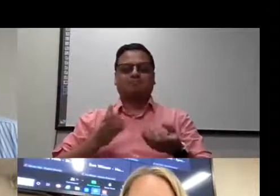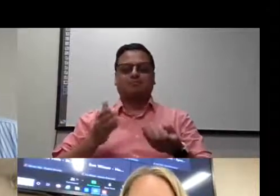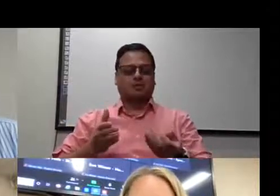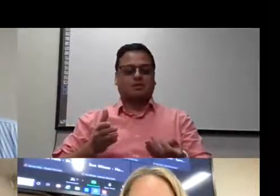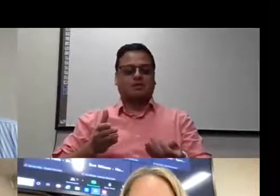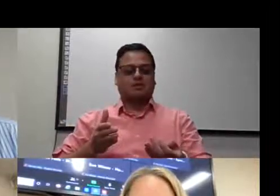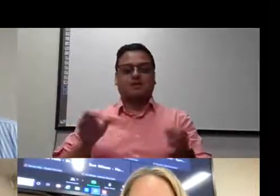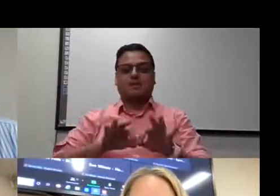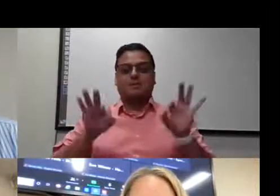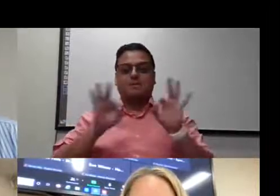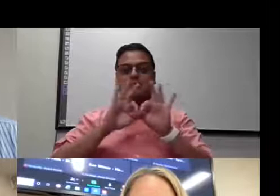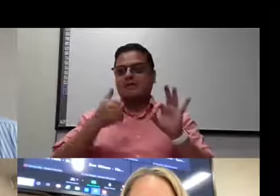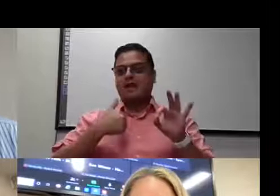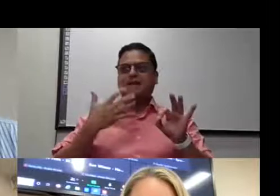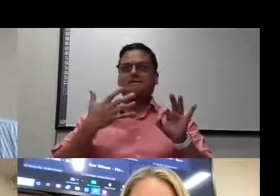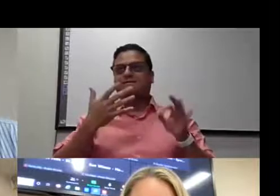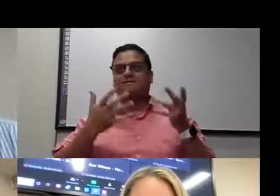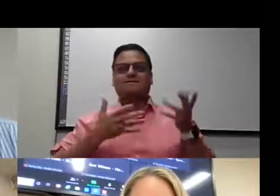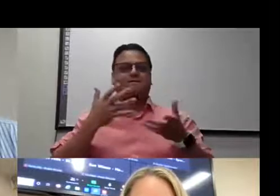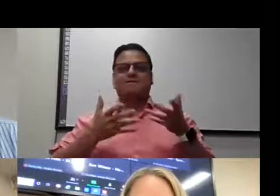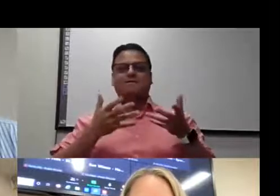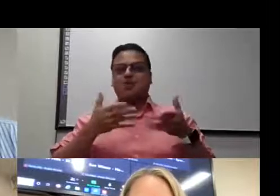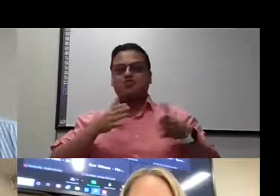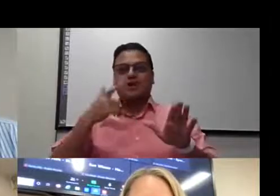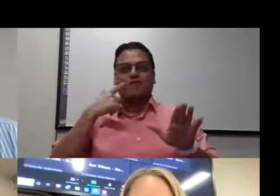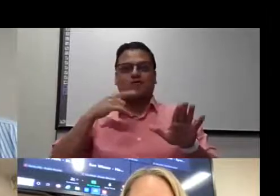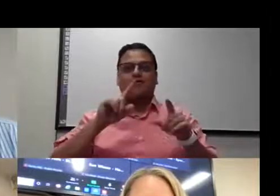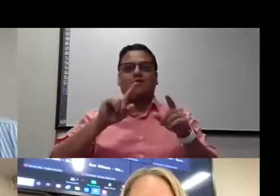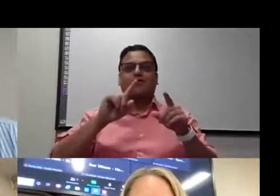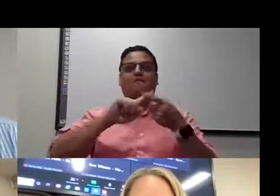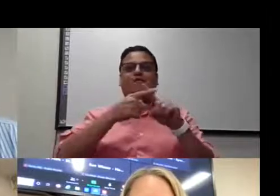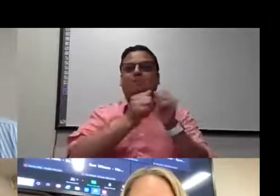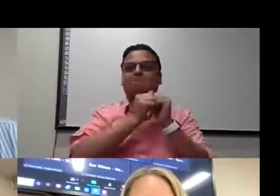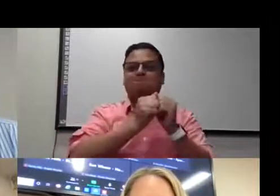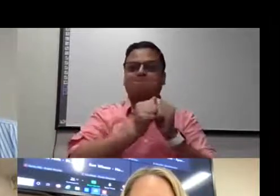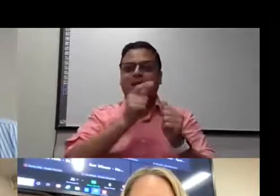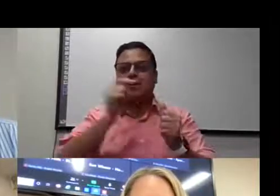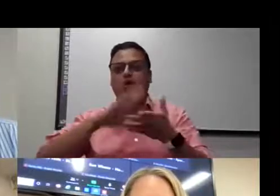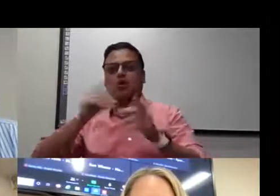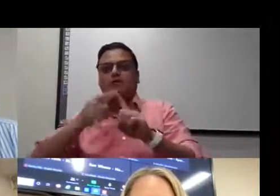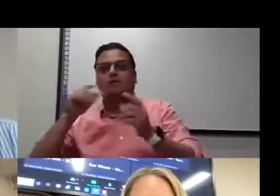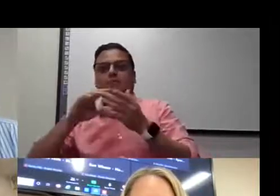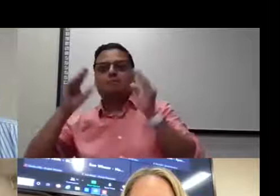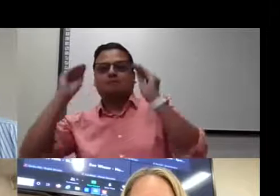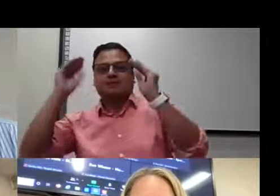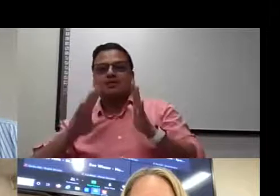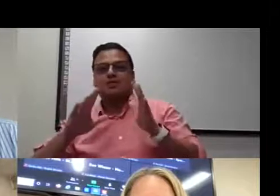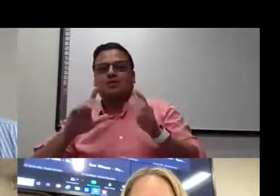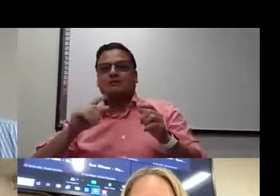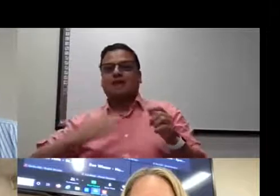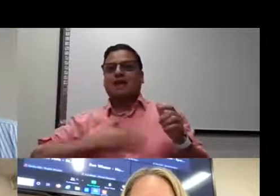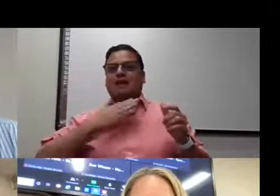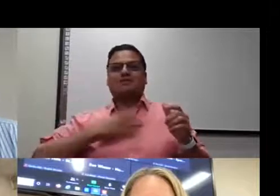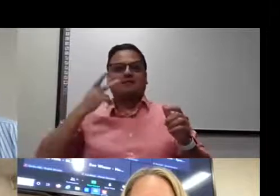important it is that they have this avenue to be with their friends and to learn from their teachers, and it's a real joy to see them